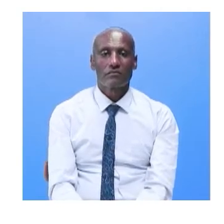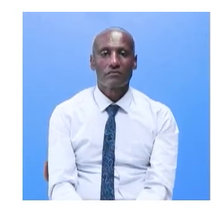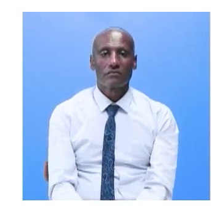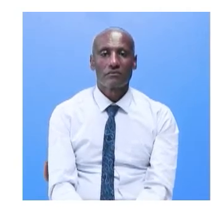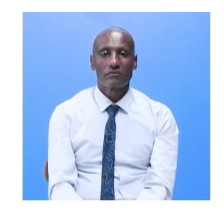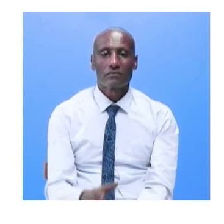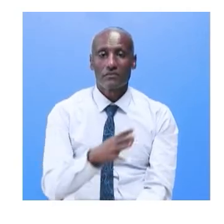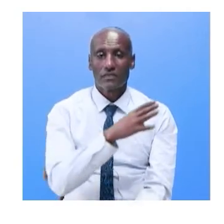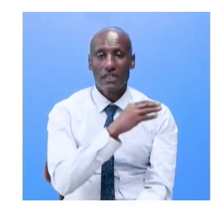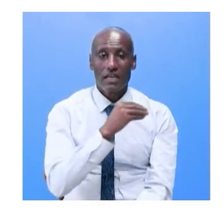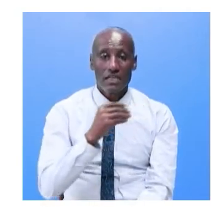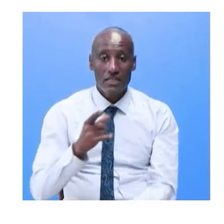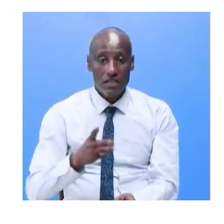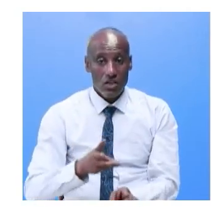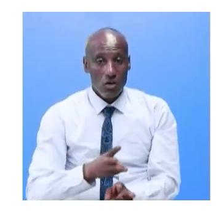and road,